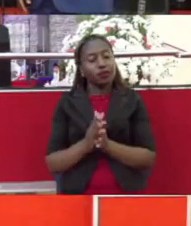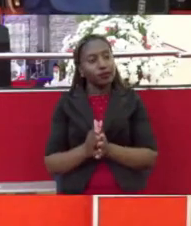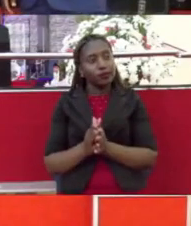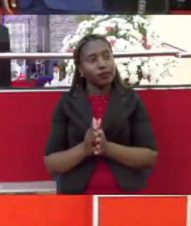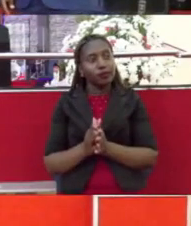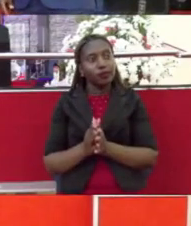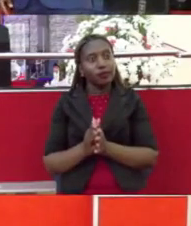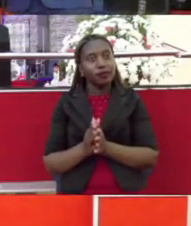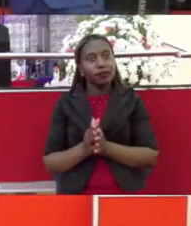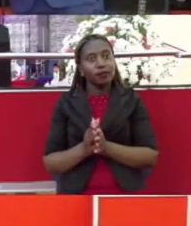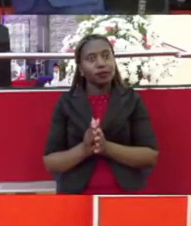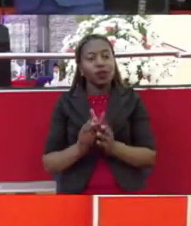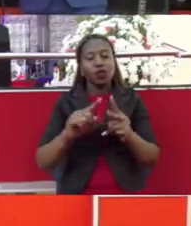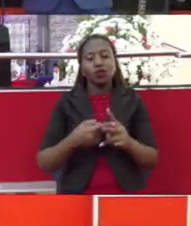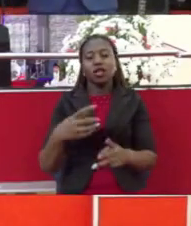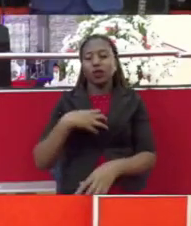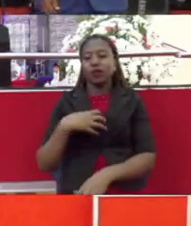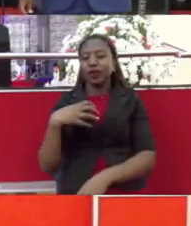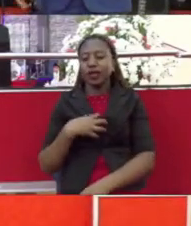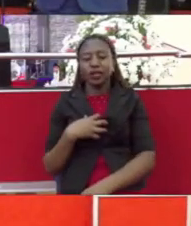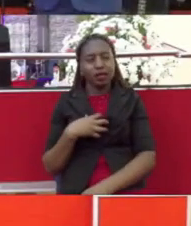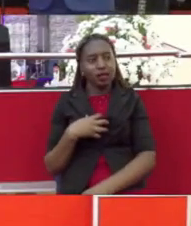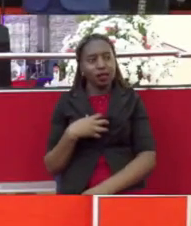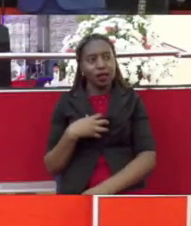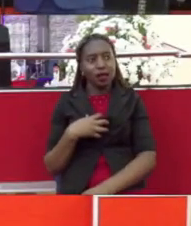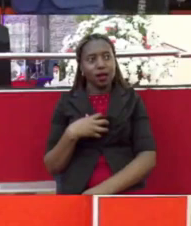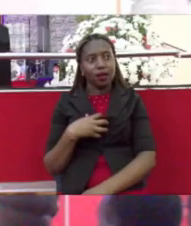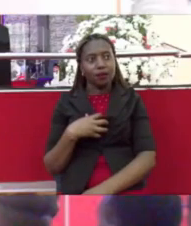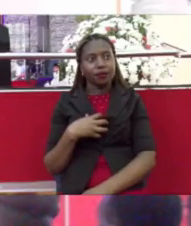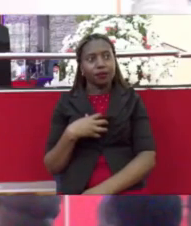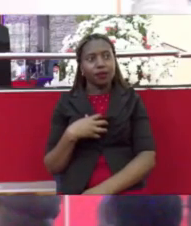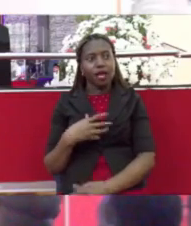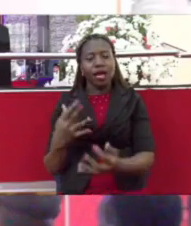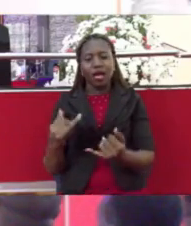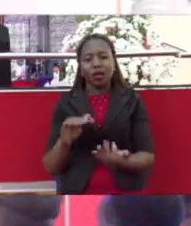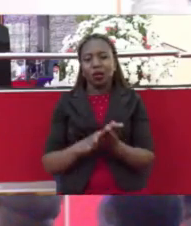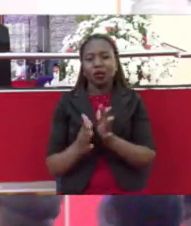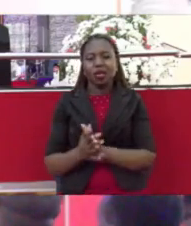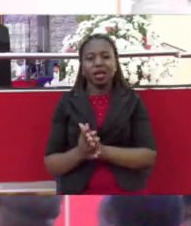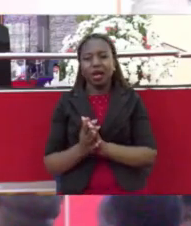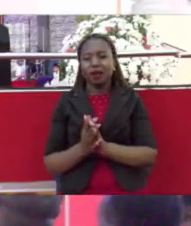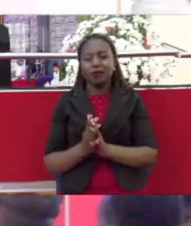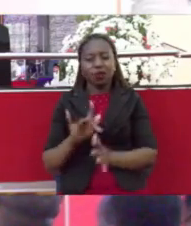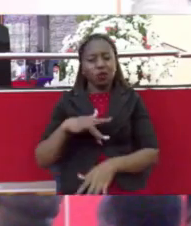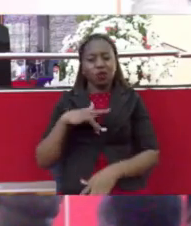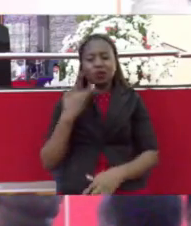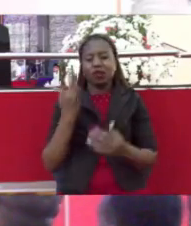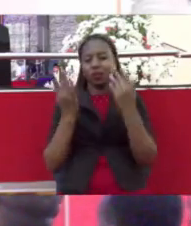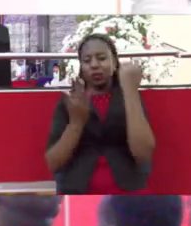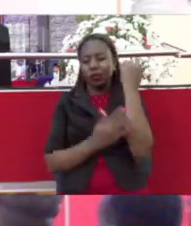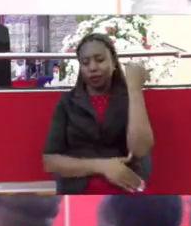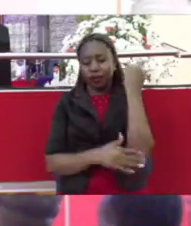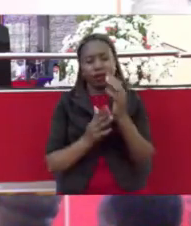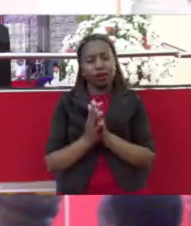So we start complaining. Anza kunungunika. And the root of bitterness grows in us. Na uchungu unajaa ndani yetu ama mizizi ya